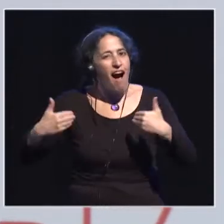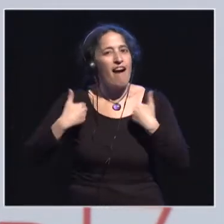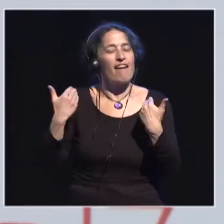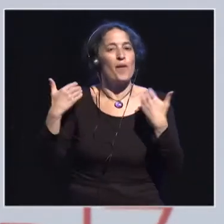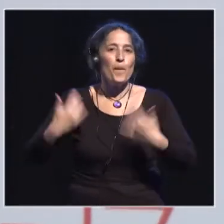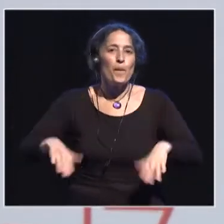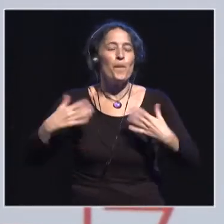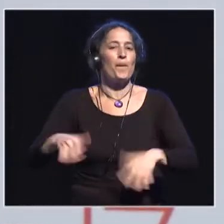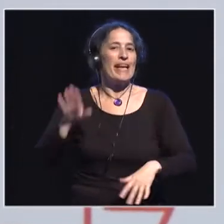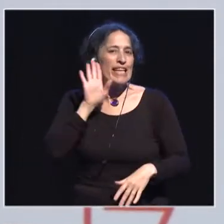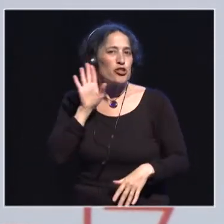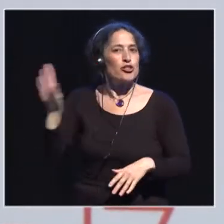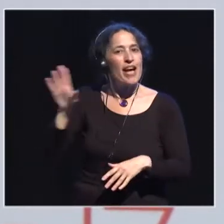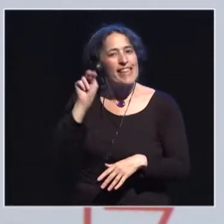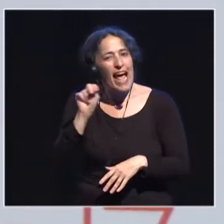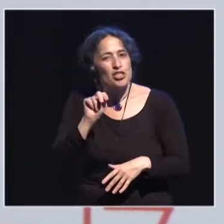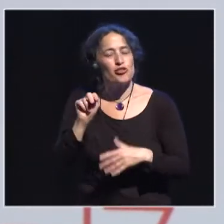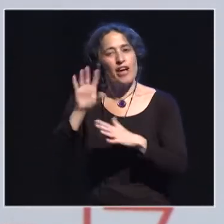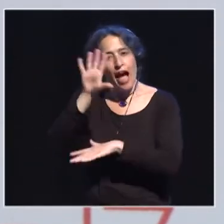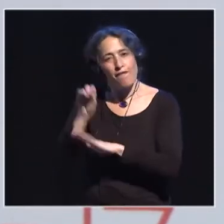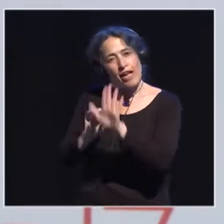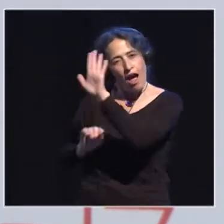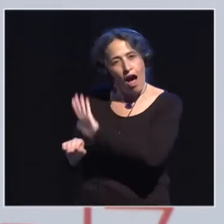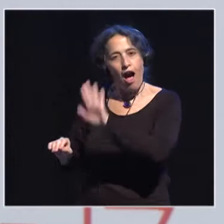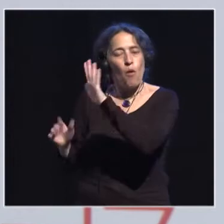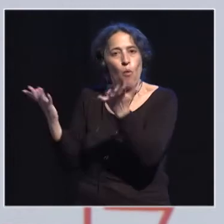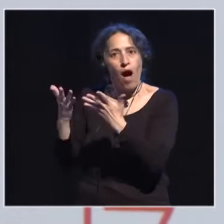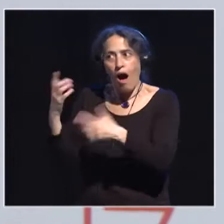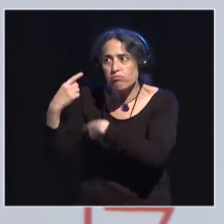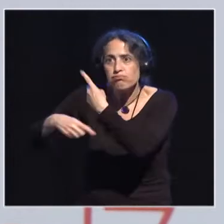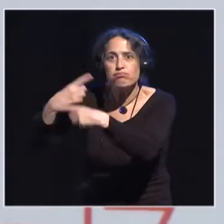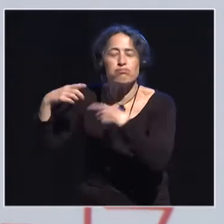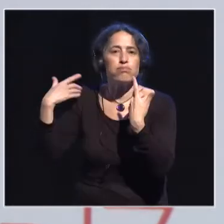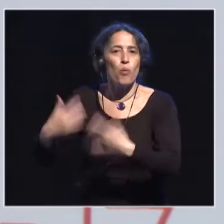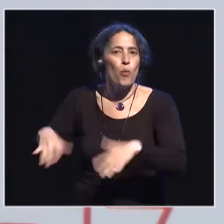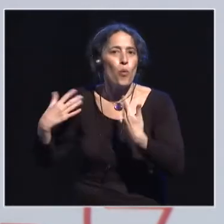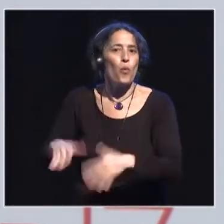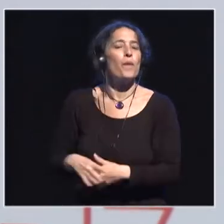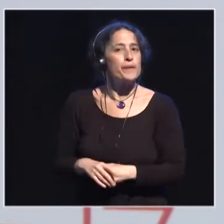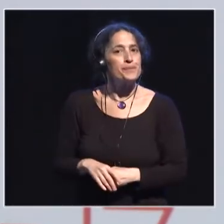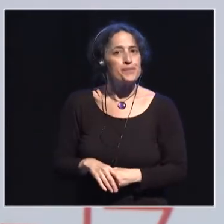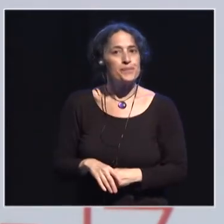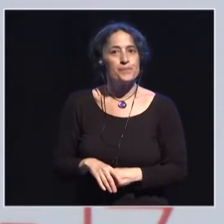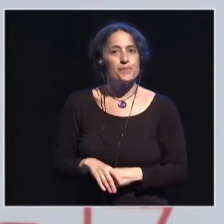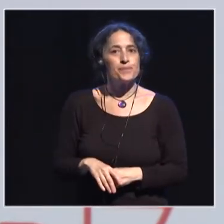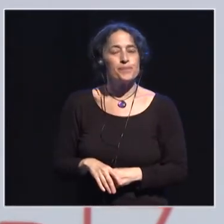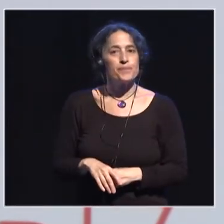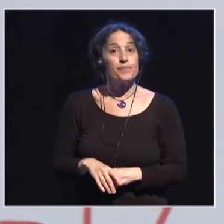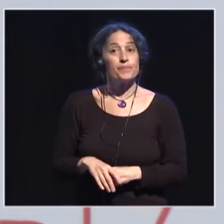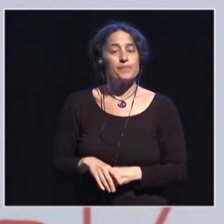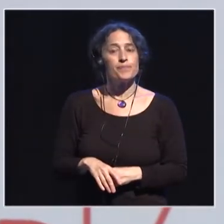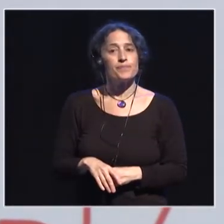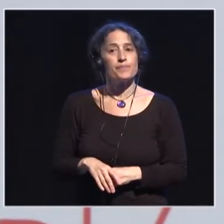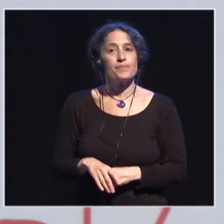happening in Africa, and which I think makes us all think of Africa differently,